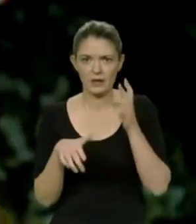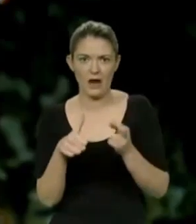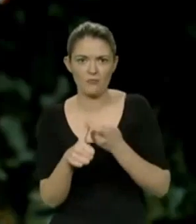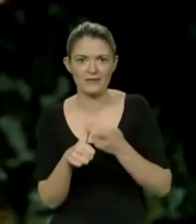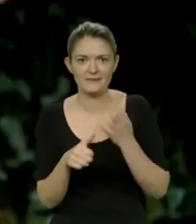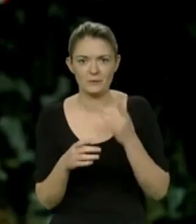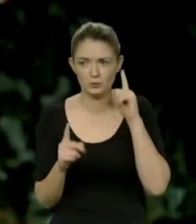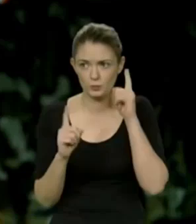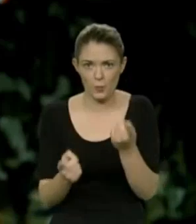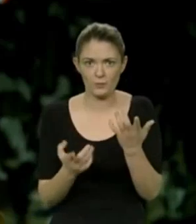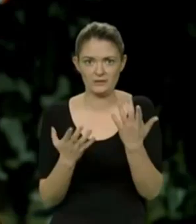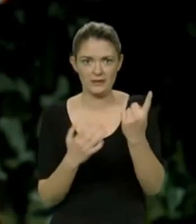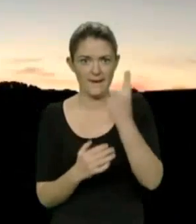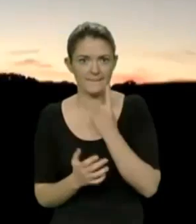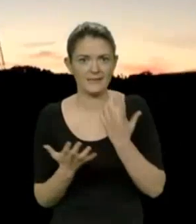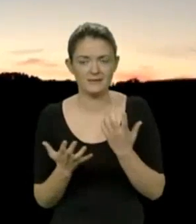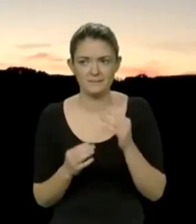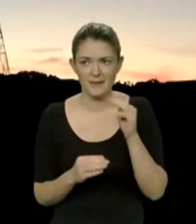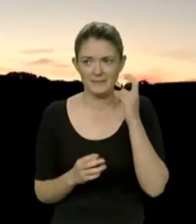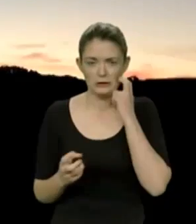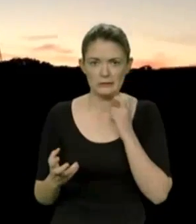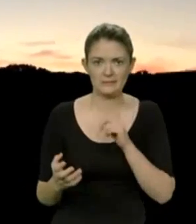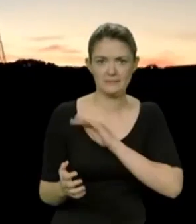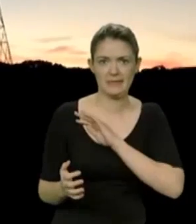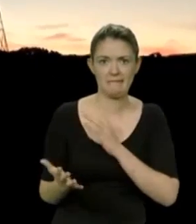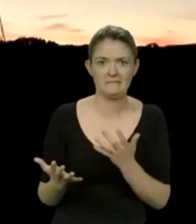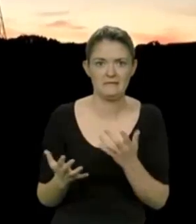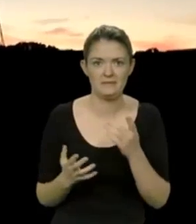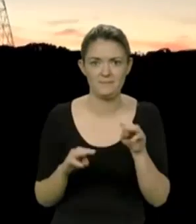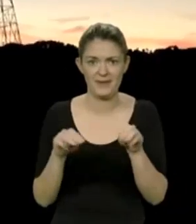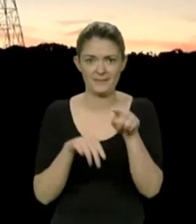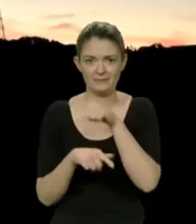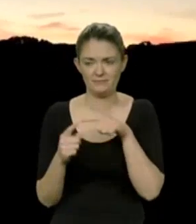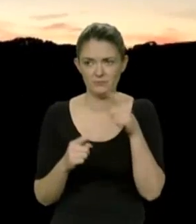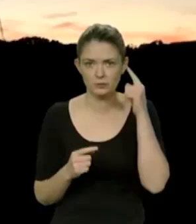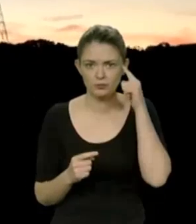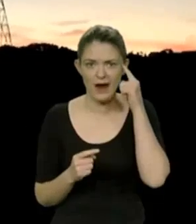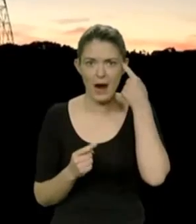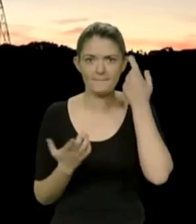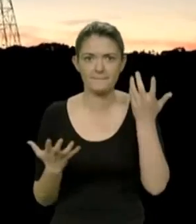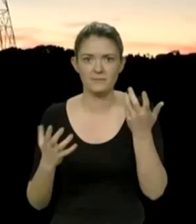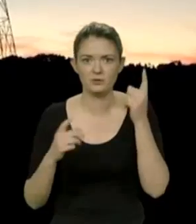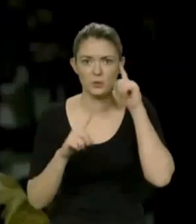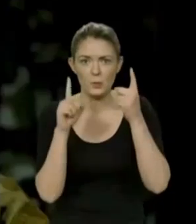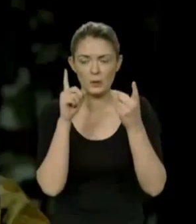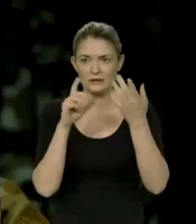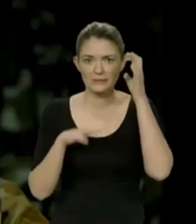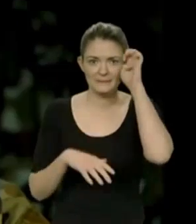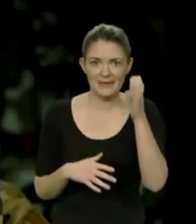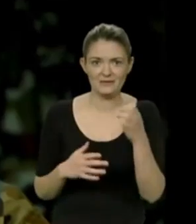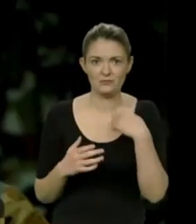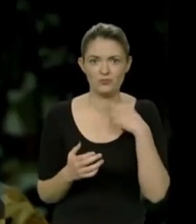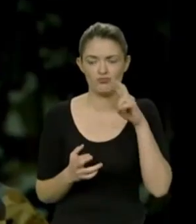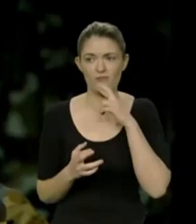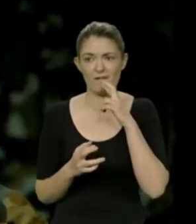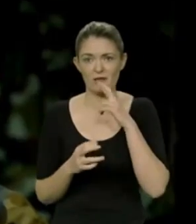know. So we don't know what's coming, like. People shitting it, there's people there now and they're cracking up. They don't know what to expect. I'd rather